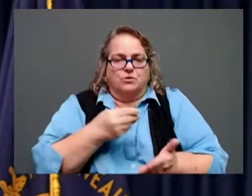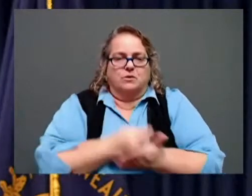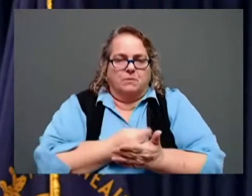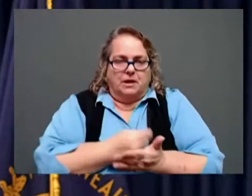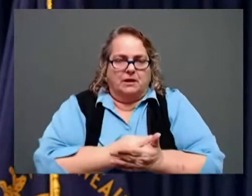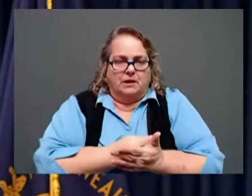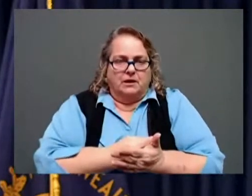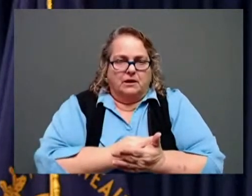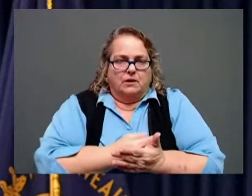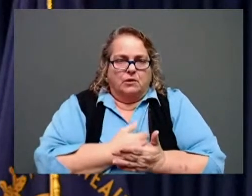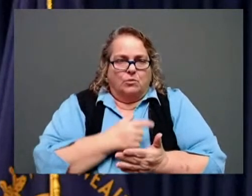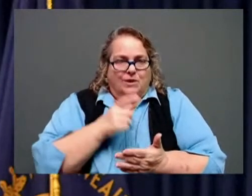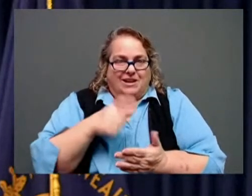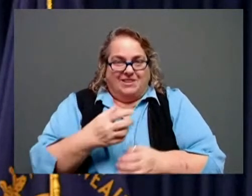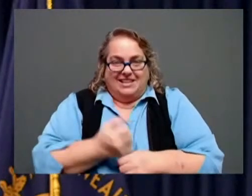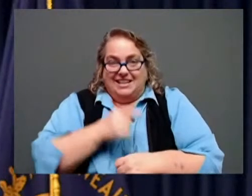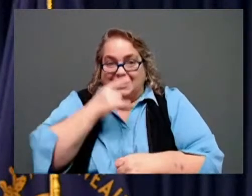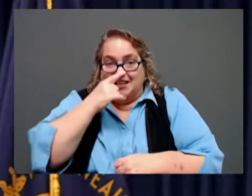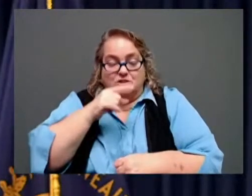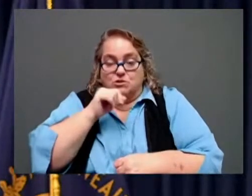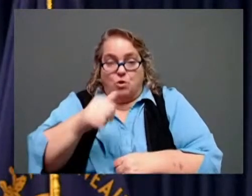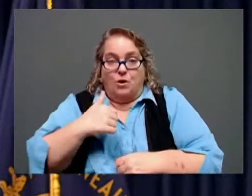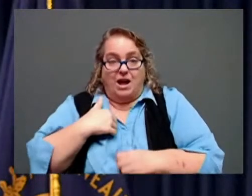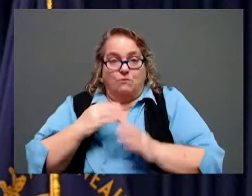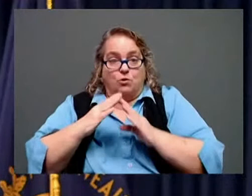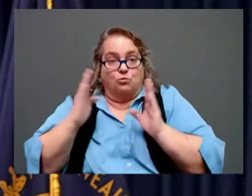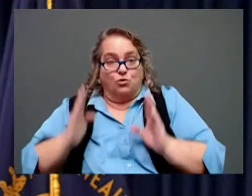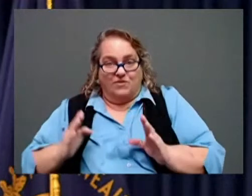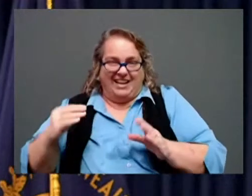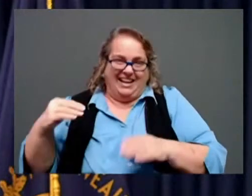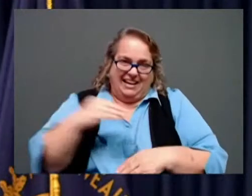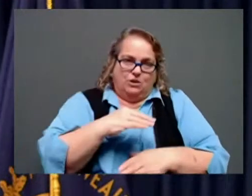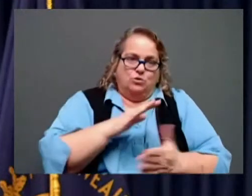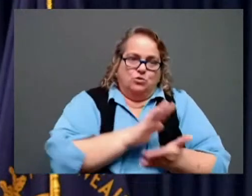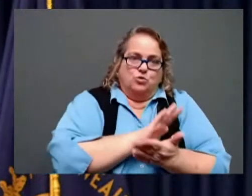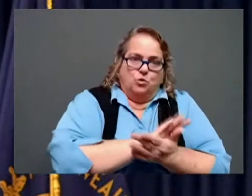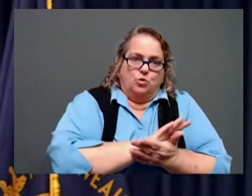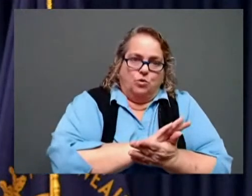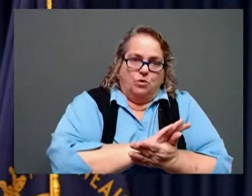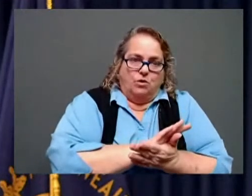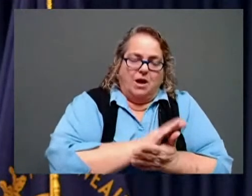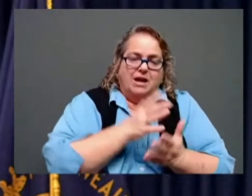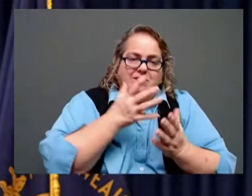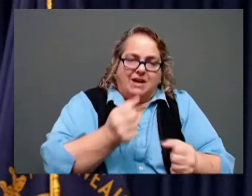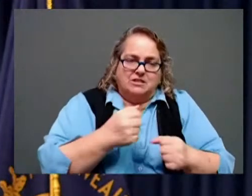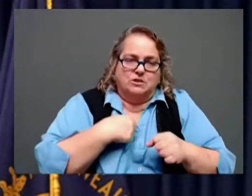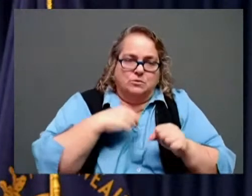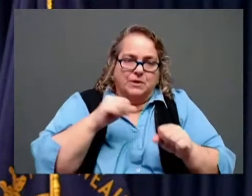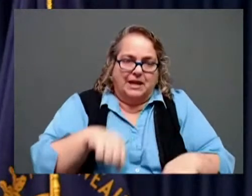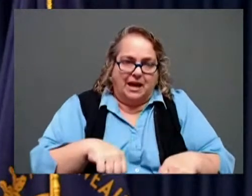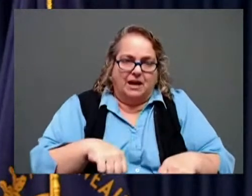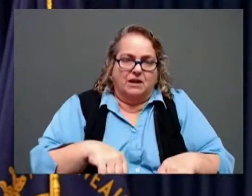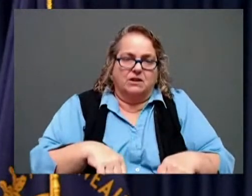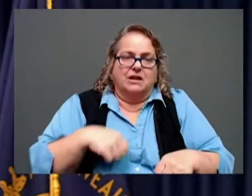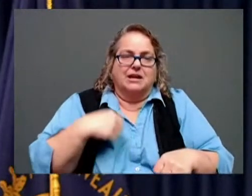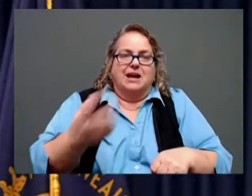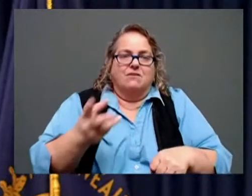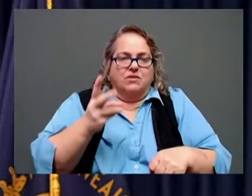that don't have a stable roof over their head in school as quickly as we can and give them the wraparound services that they